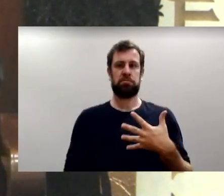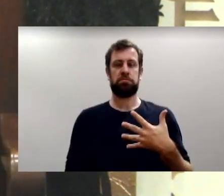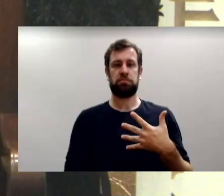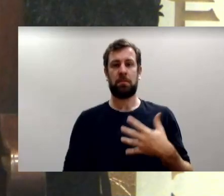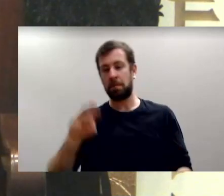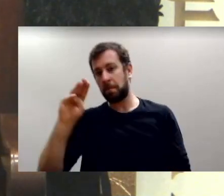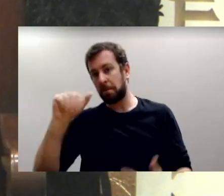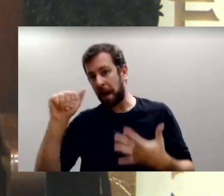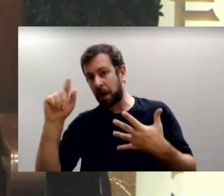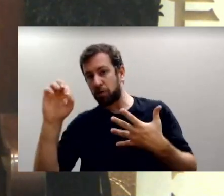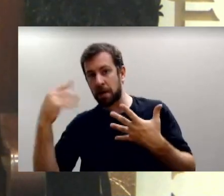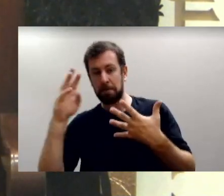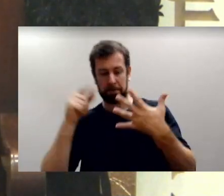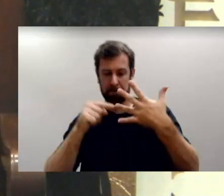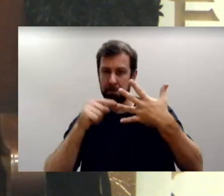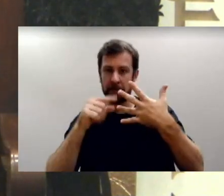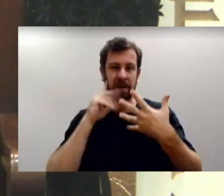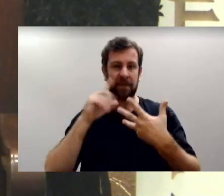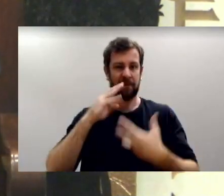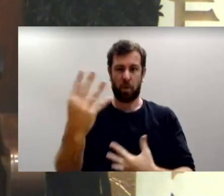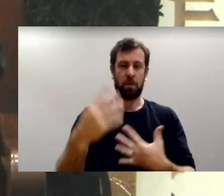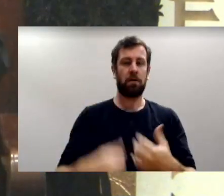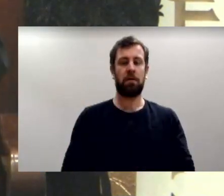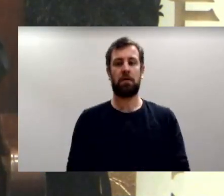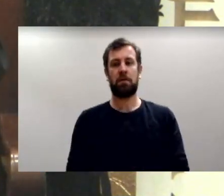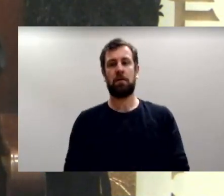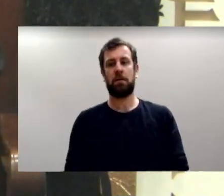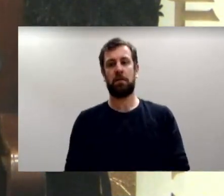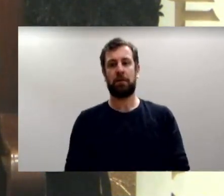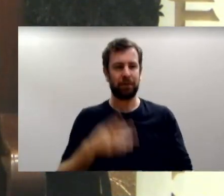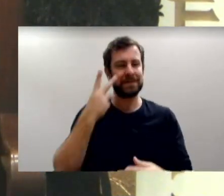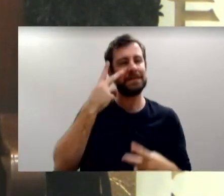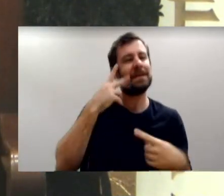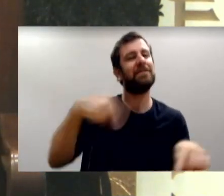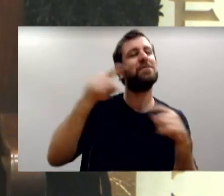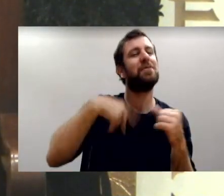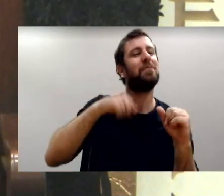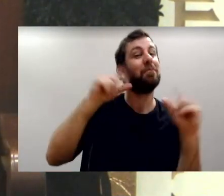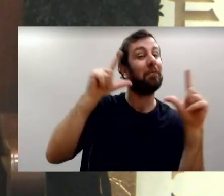Maghrib is 4. Just want to see you awake or sleep.